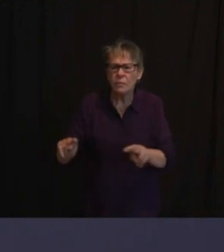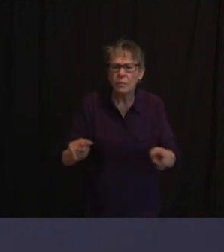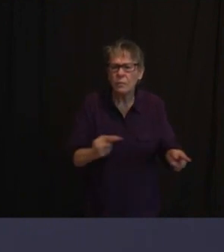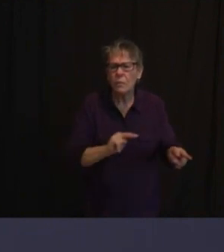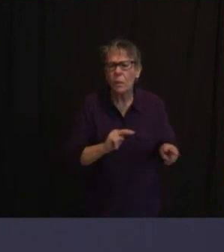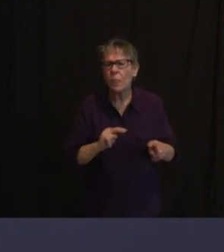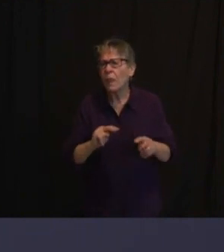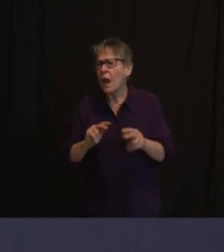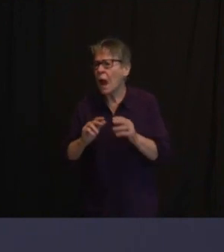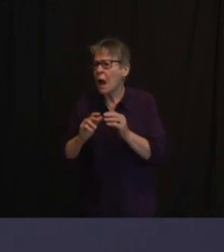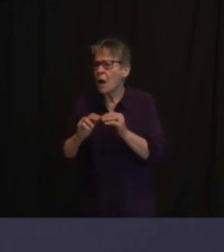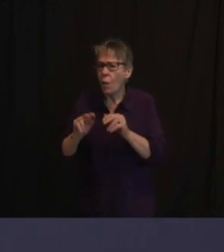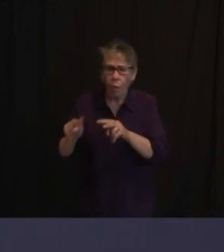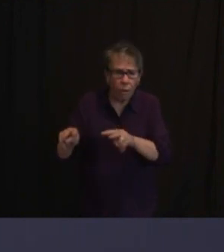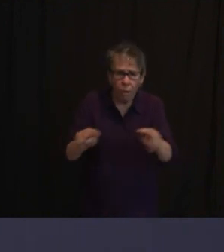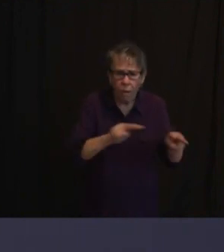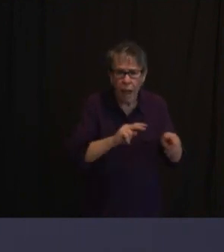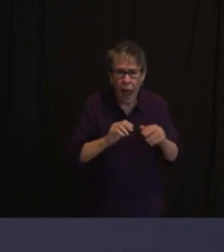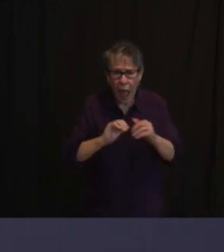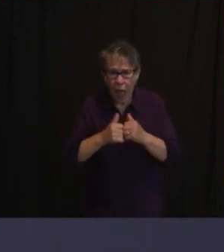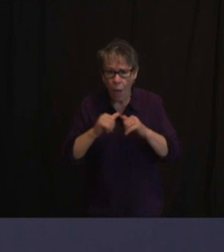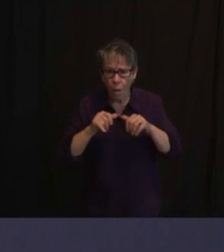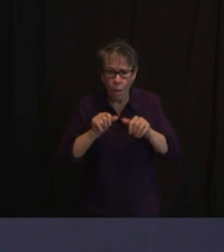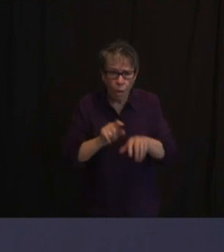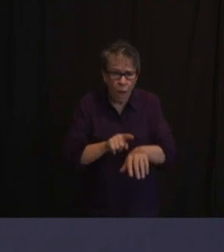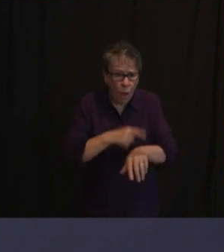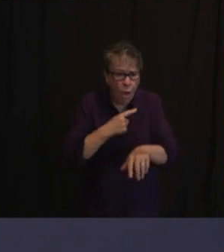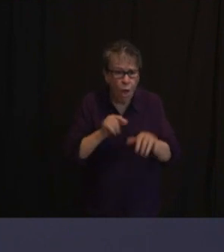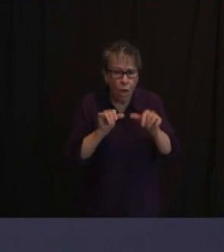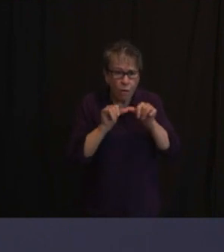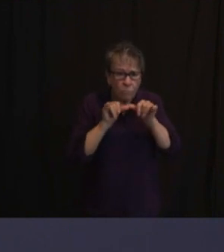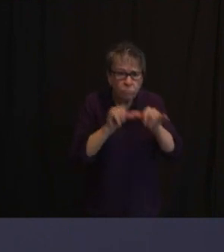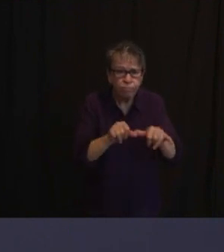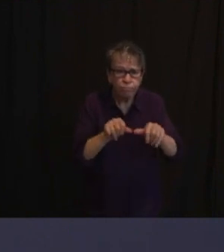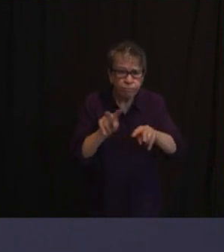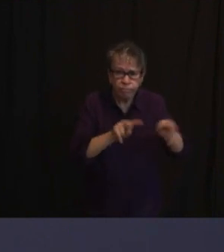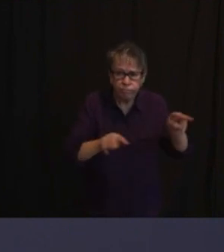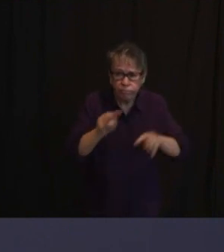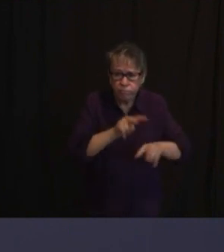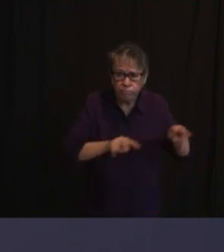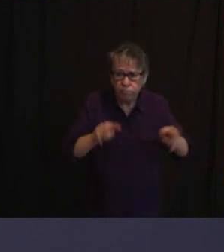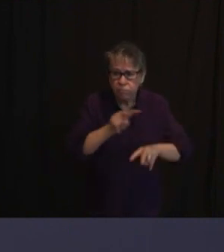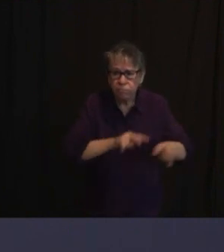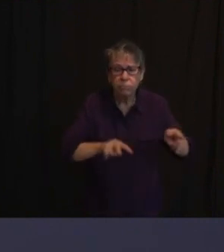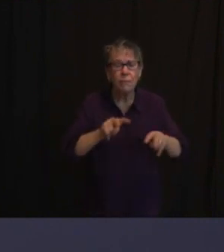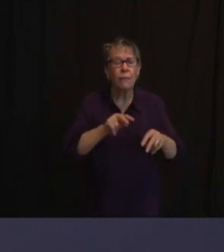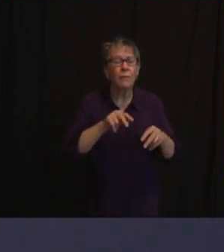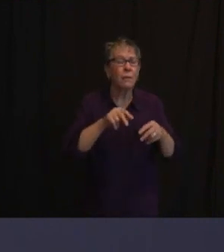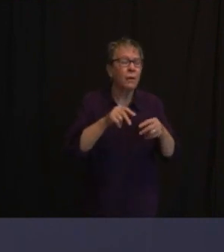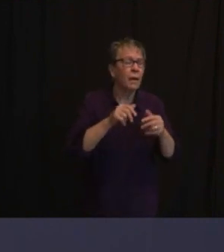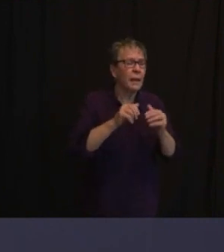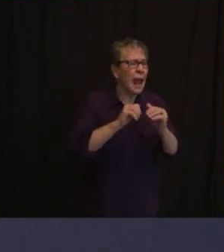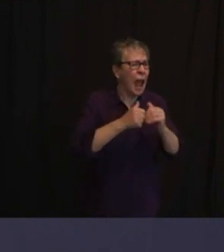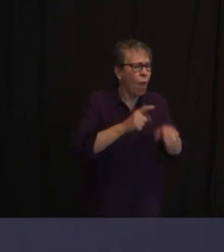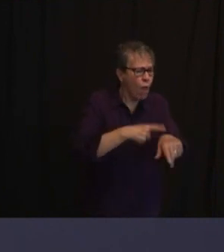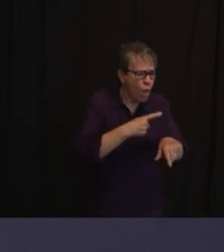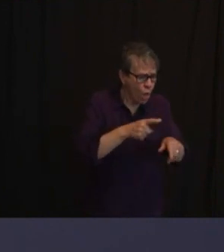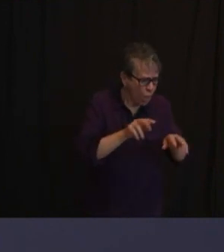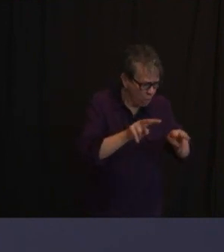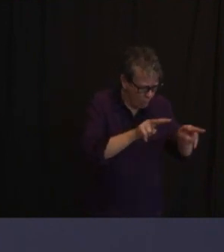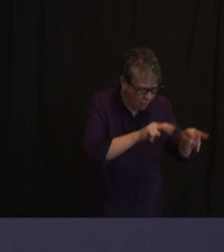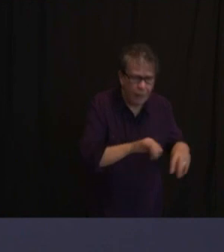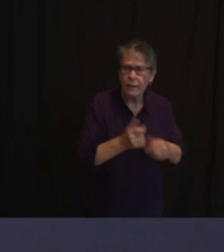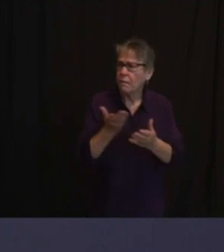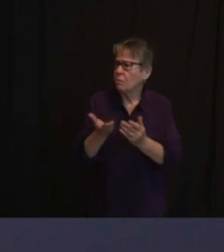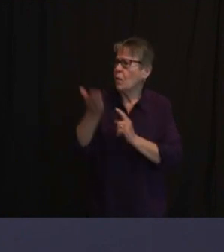Governor, we've received some information that people living in buildings, either apartment buildings or